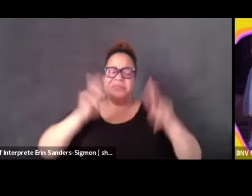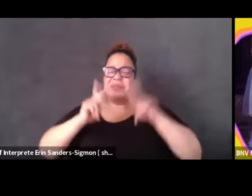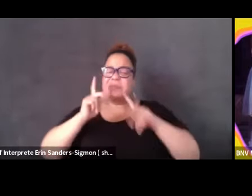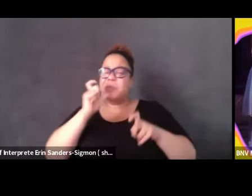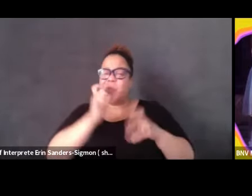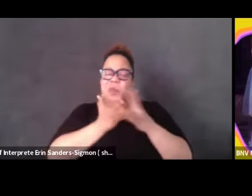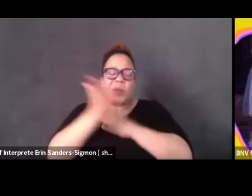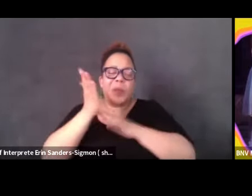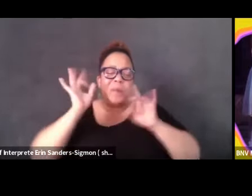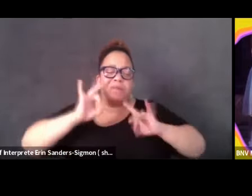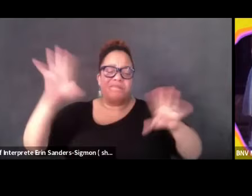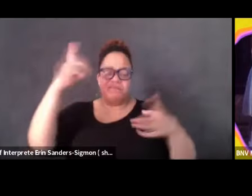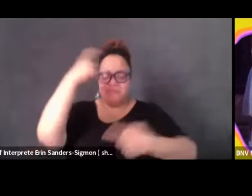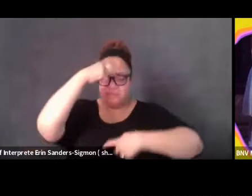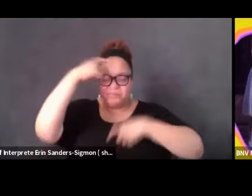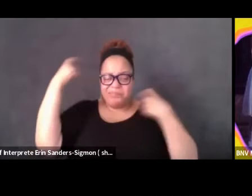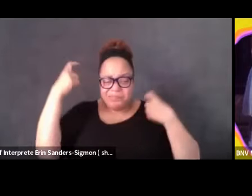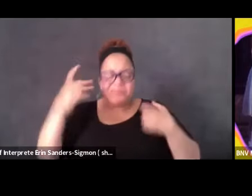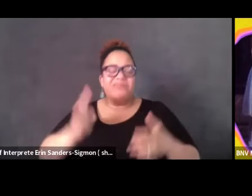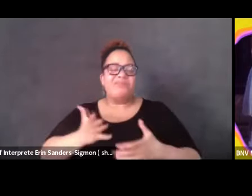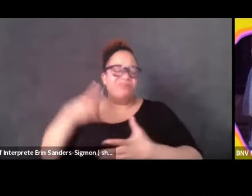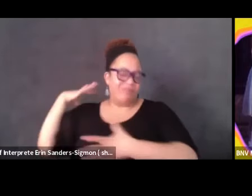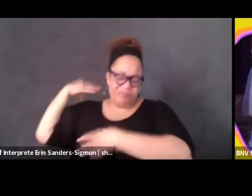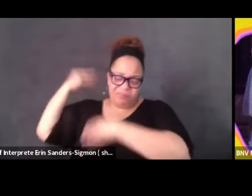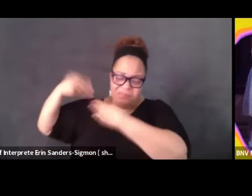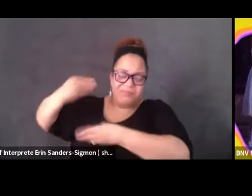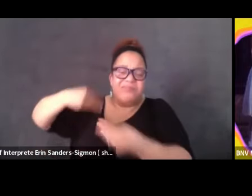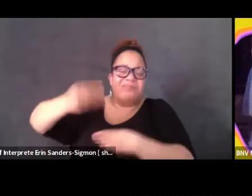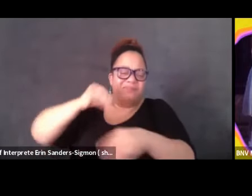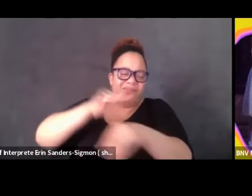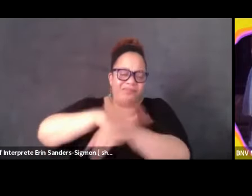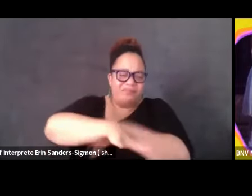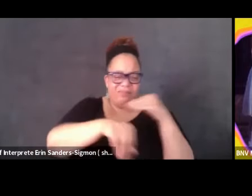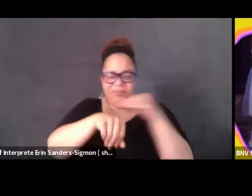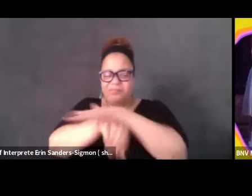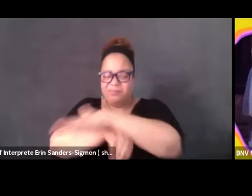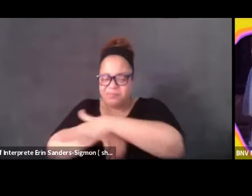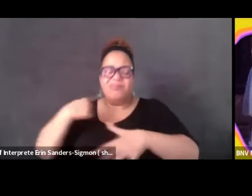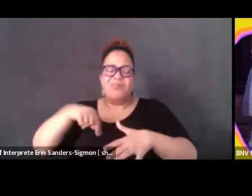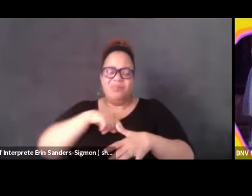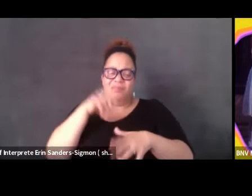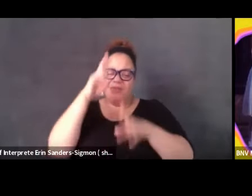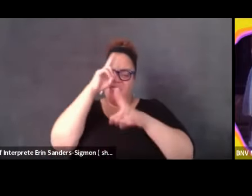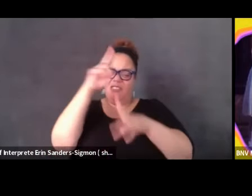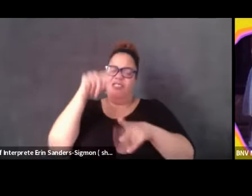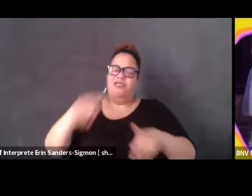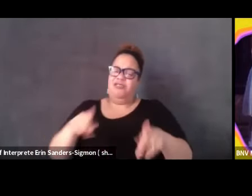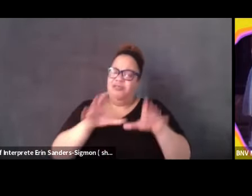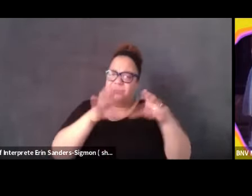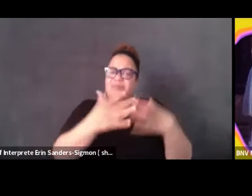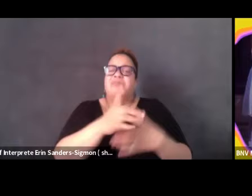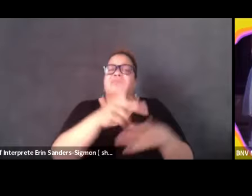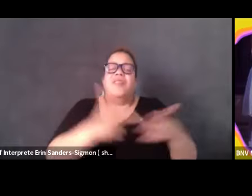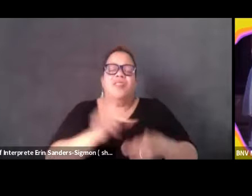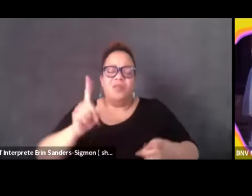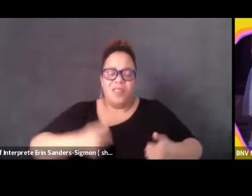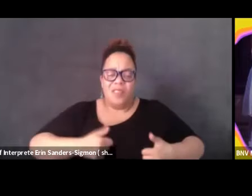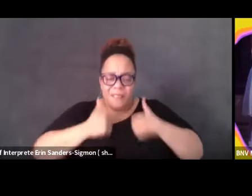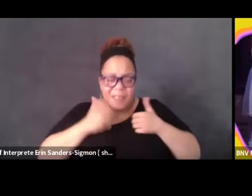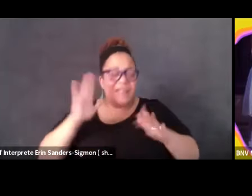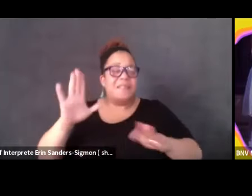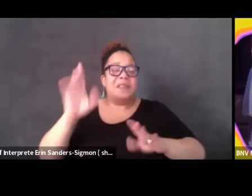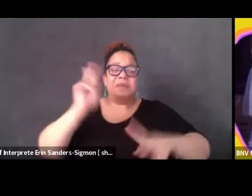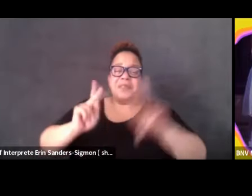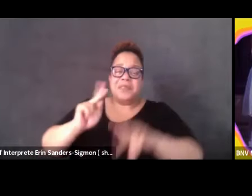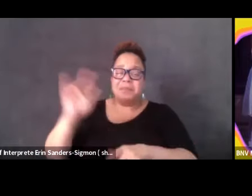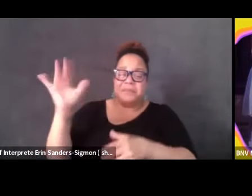presence of folks indigenous to the places where we live by calling out and dropping them in the chat. Perhaps you don't know, we'll find out. Make the time for